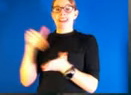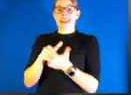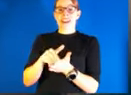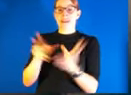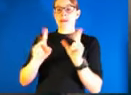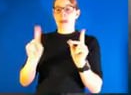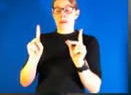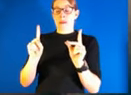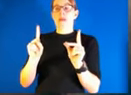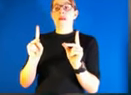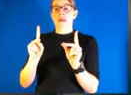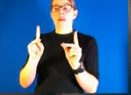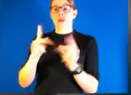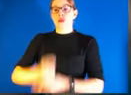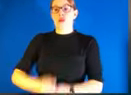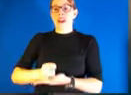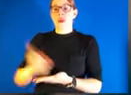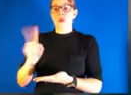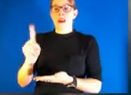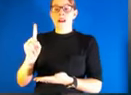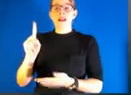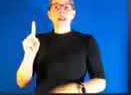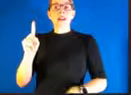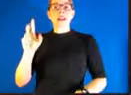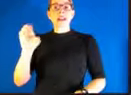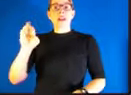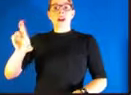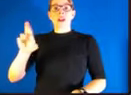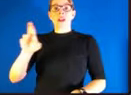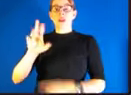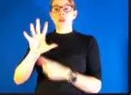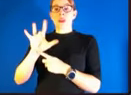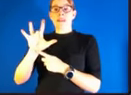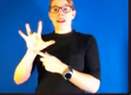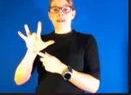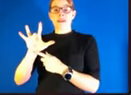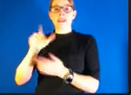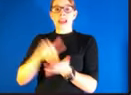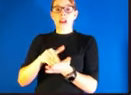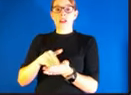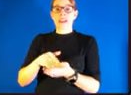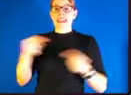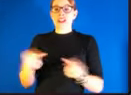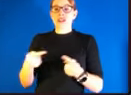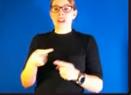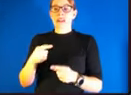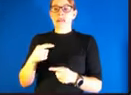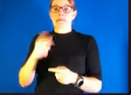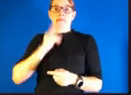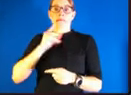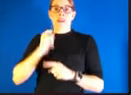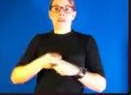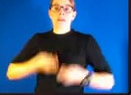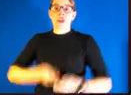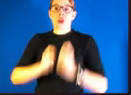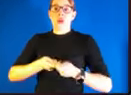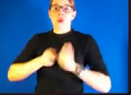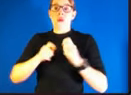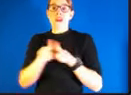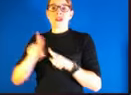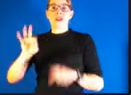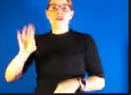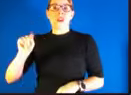after a fall on the ice. About 28,000 suffer injuries from just shoveling snow and frostbite cases. All these cases